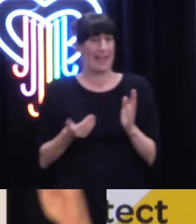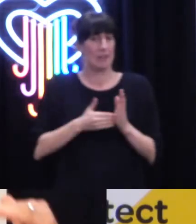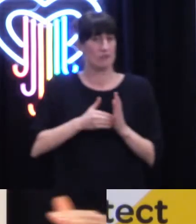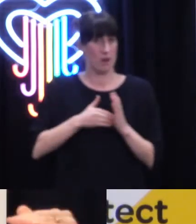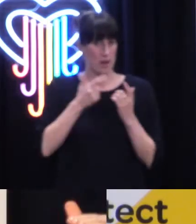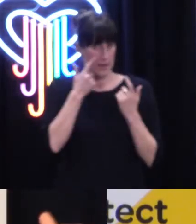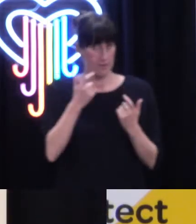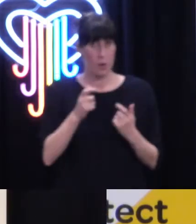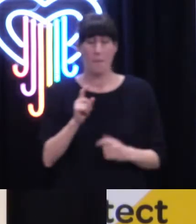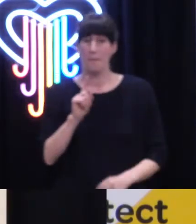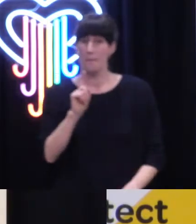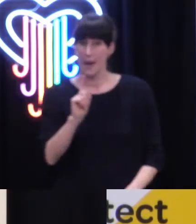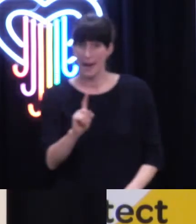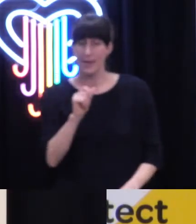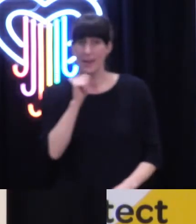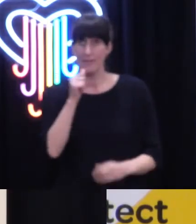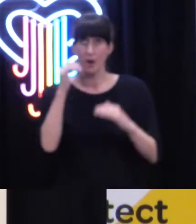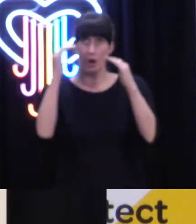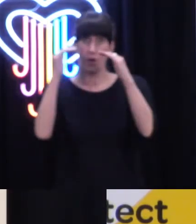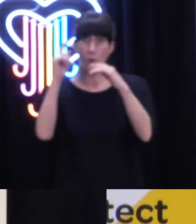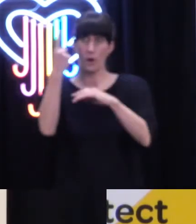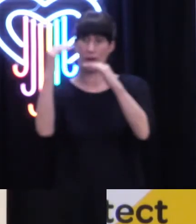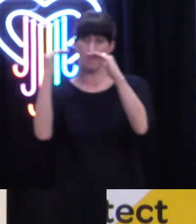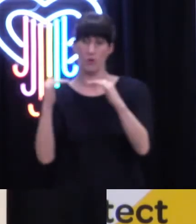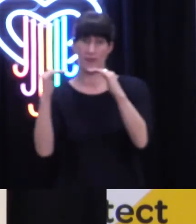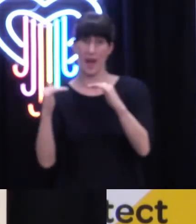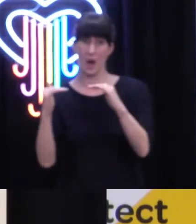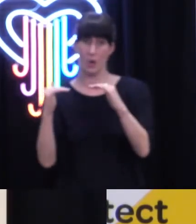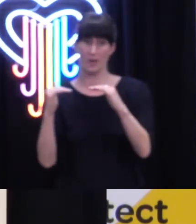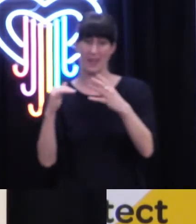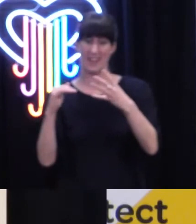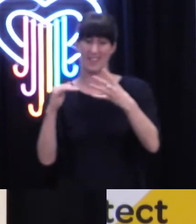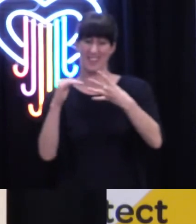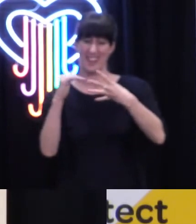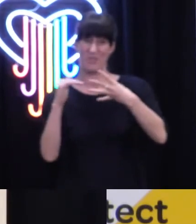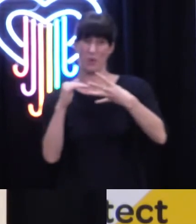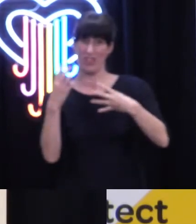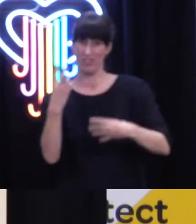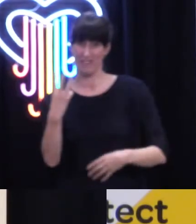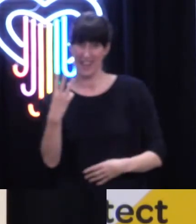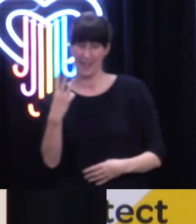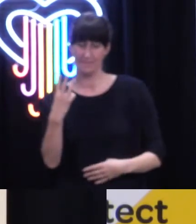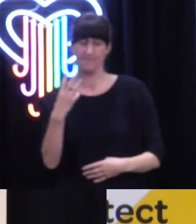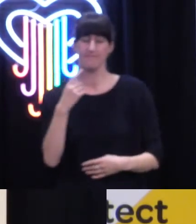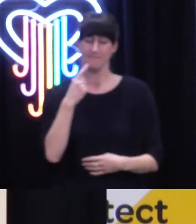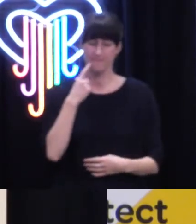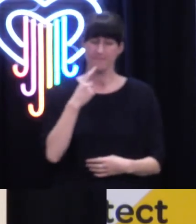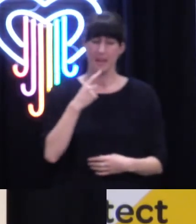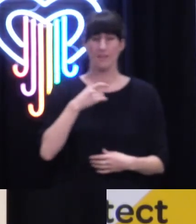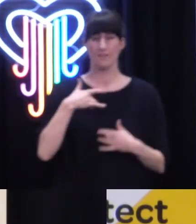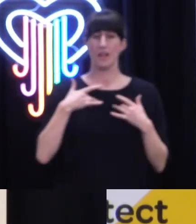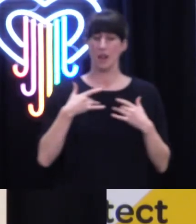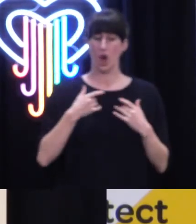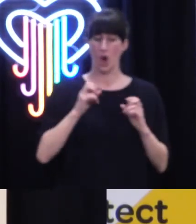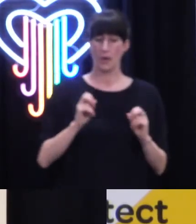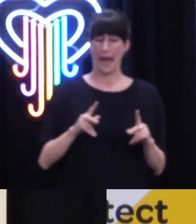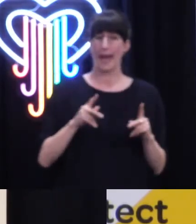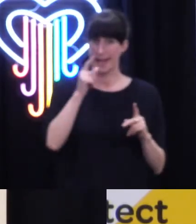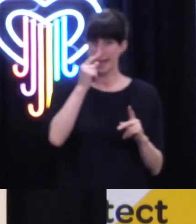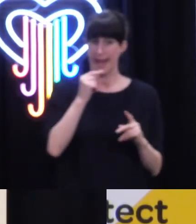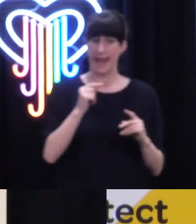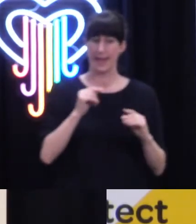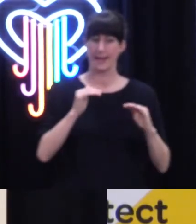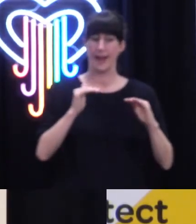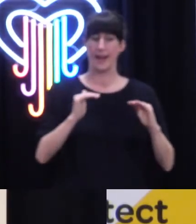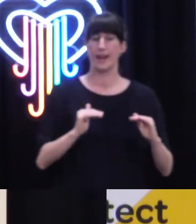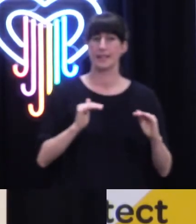if Auckland moves to a 3, we feel more comfortable with lifting a few of those restrictions in the rest of the country. And we're indicating